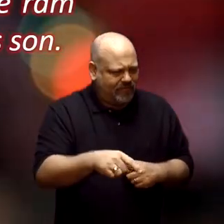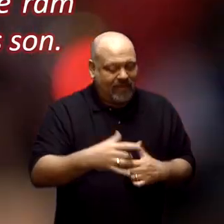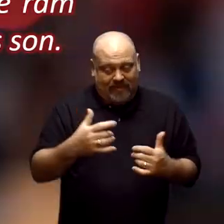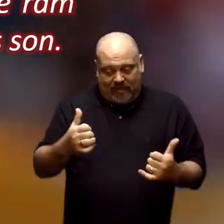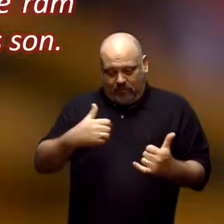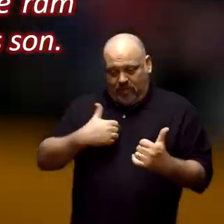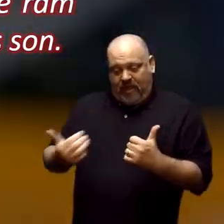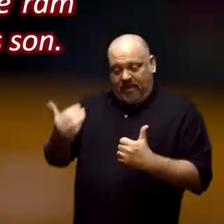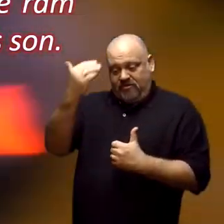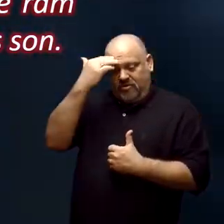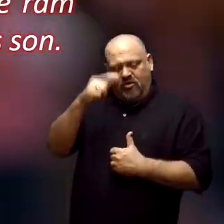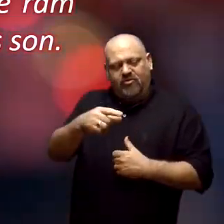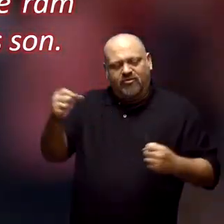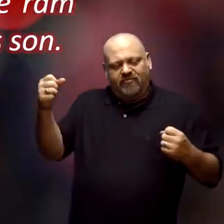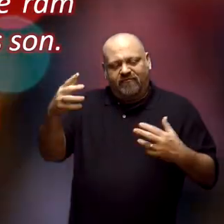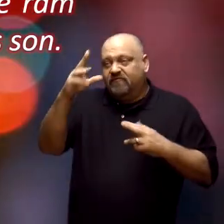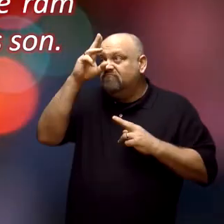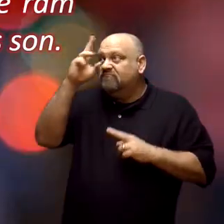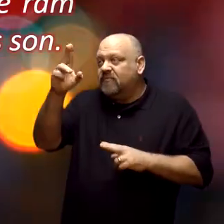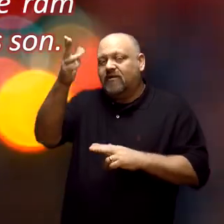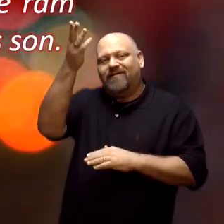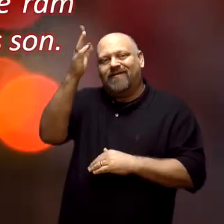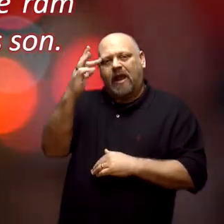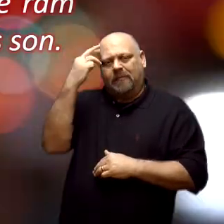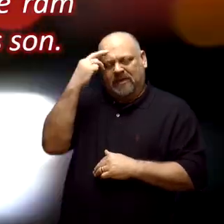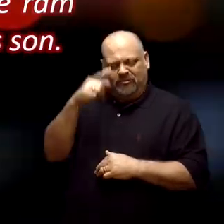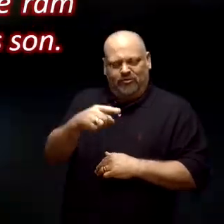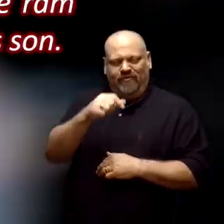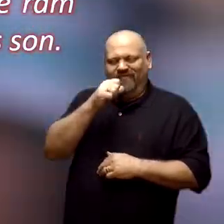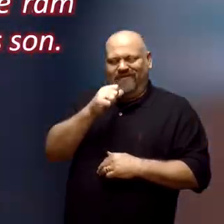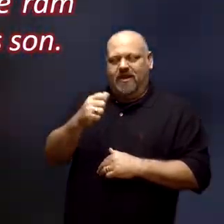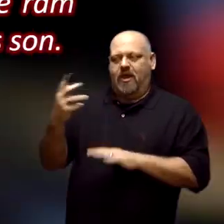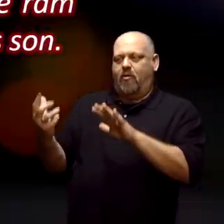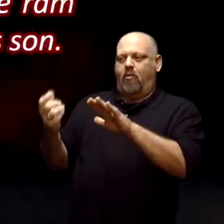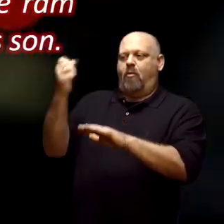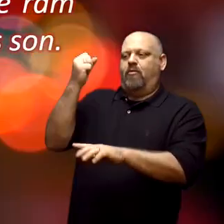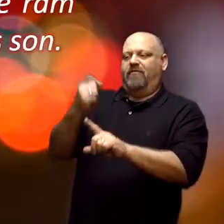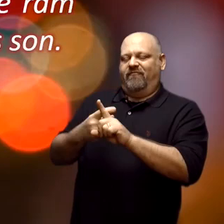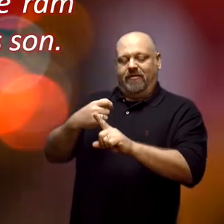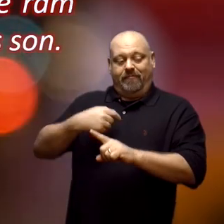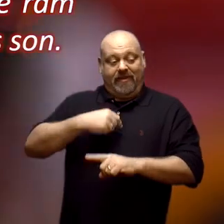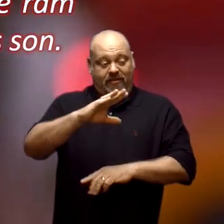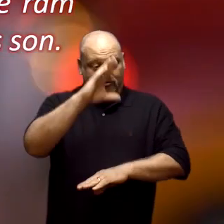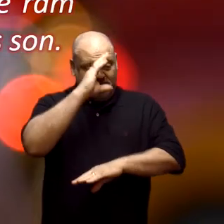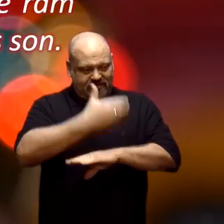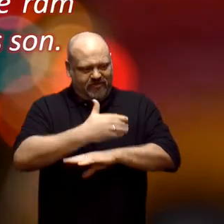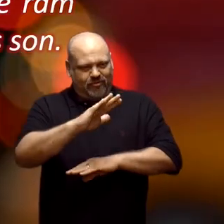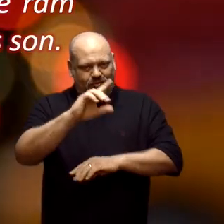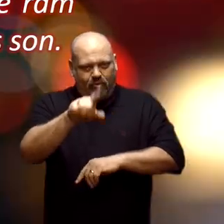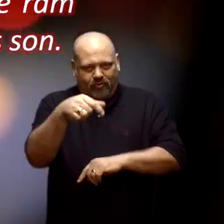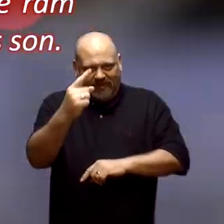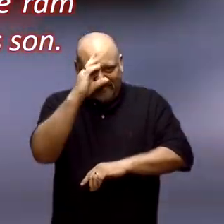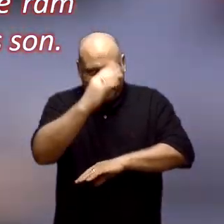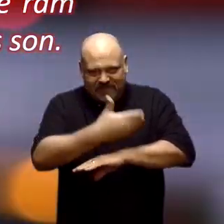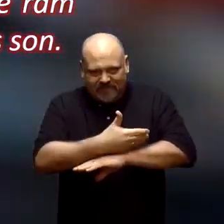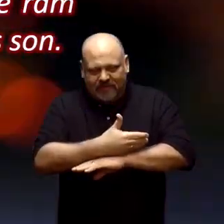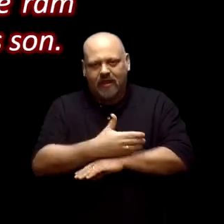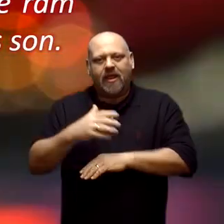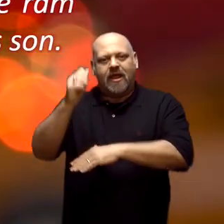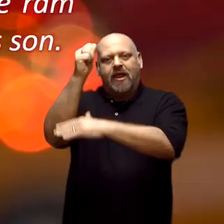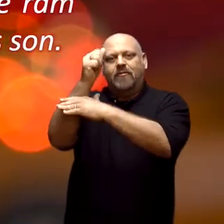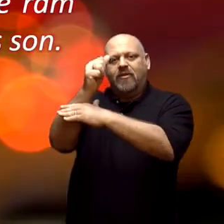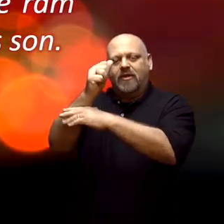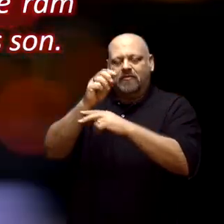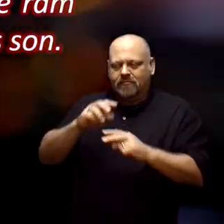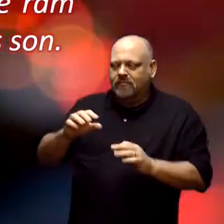Now I know that you fear God because you have not withheld from me your son, your only son."